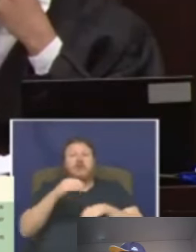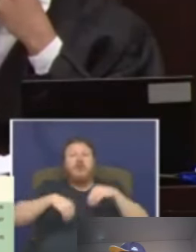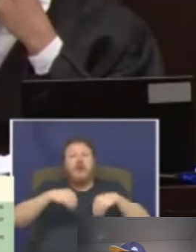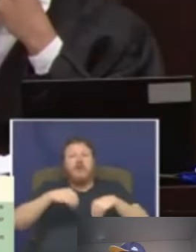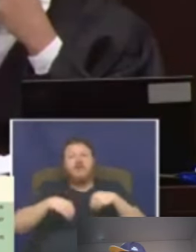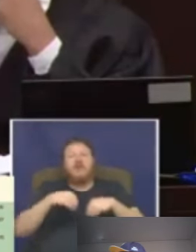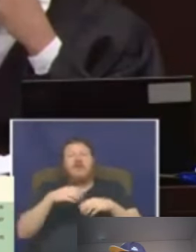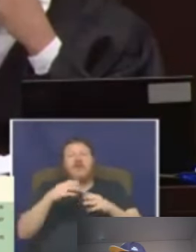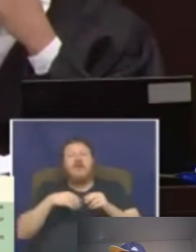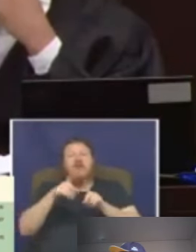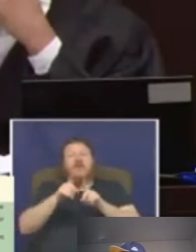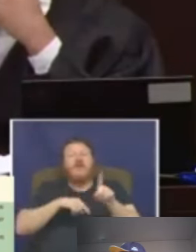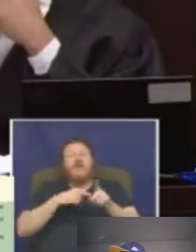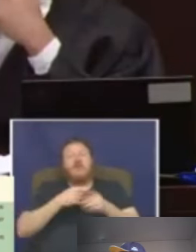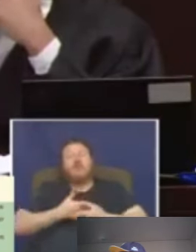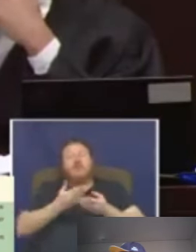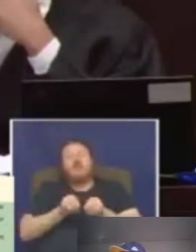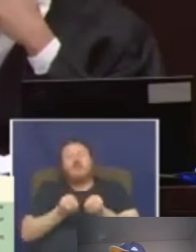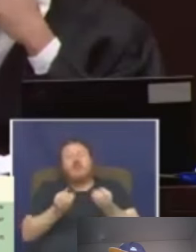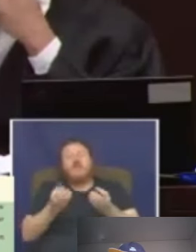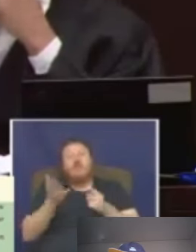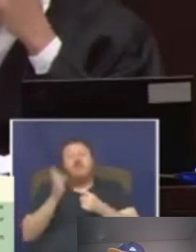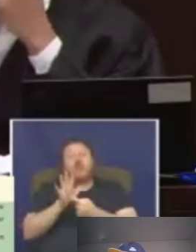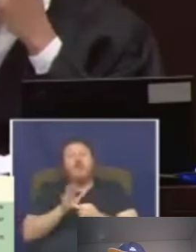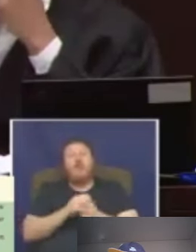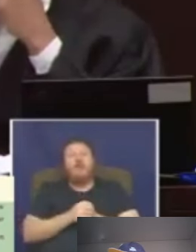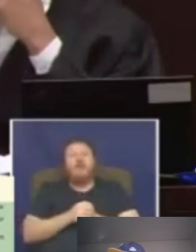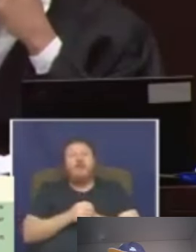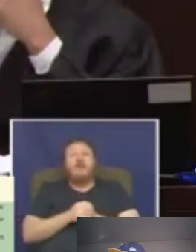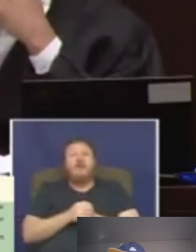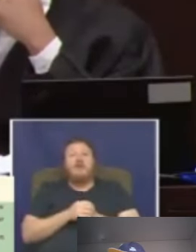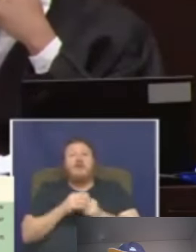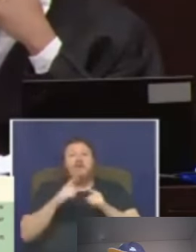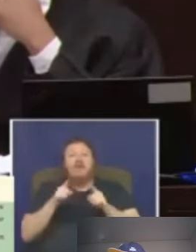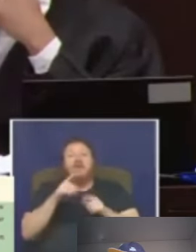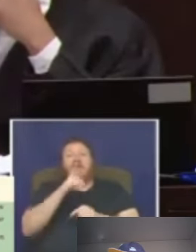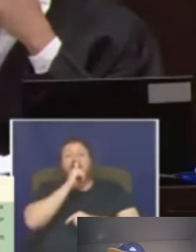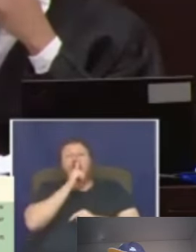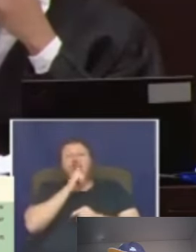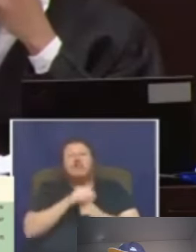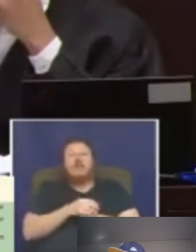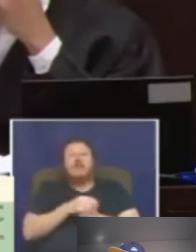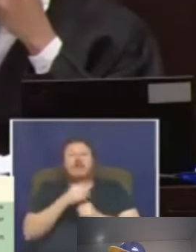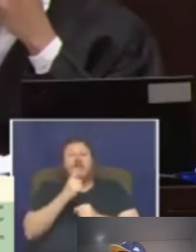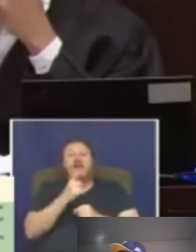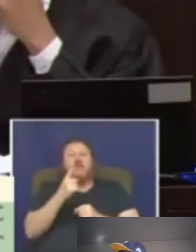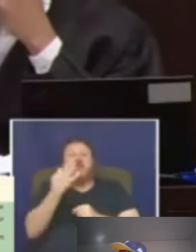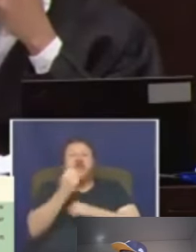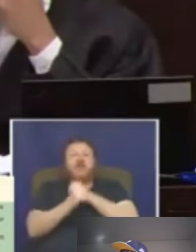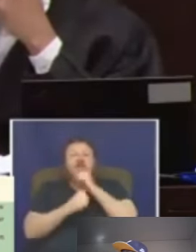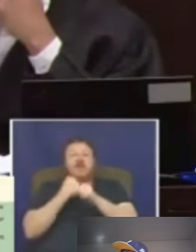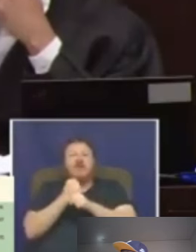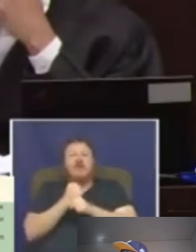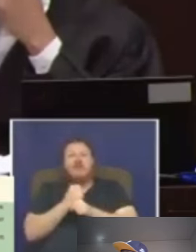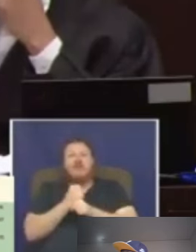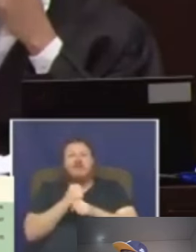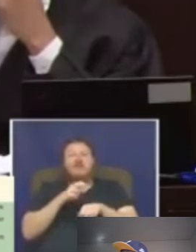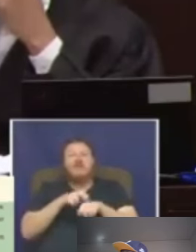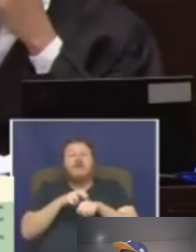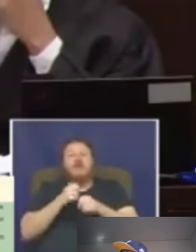and failed service delivery. But the secret to fynbos is that every 30 years, it needs to